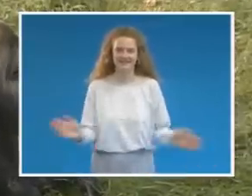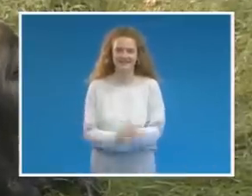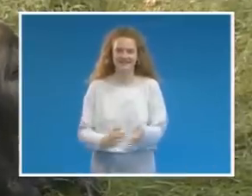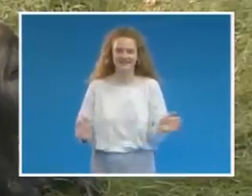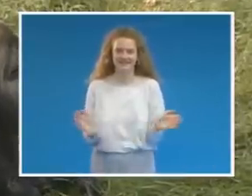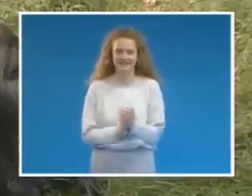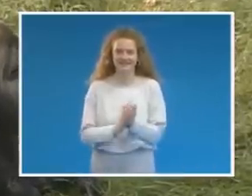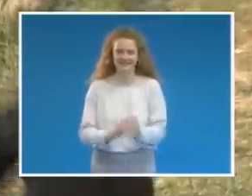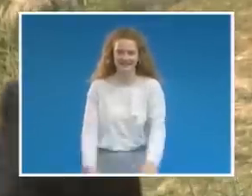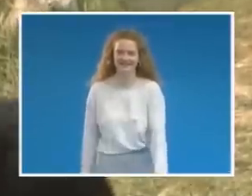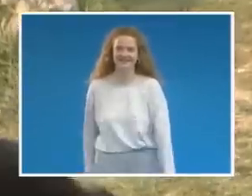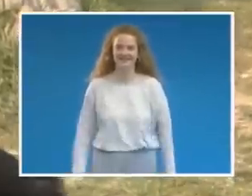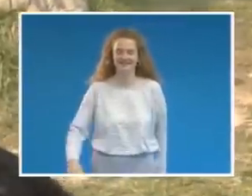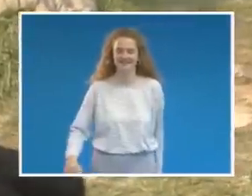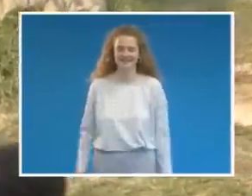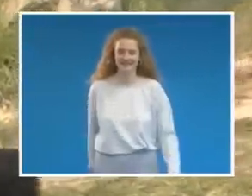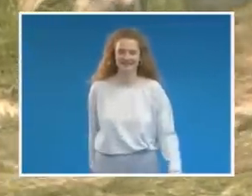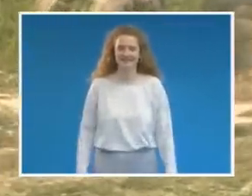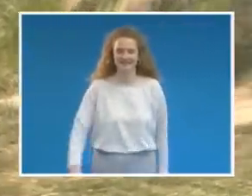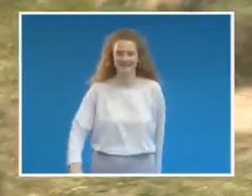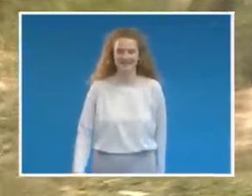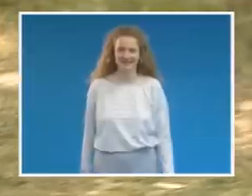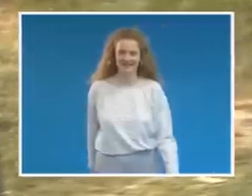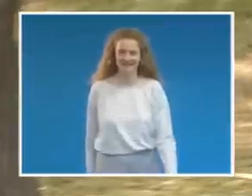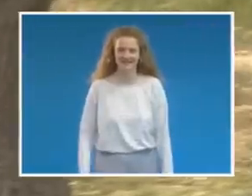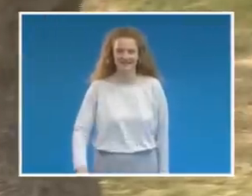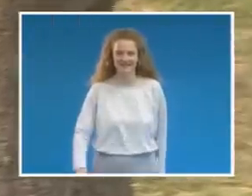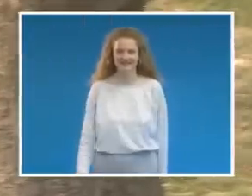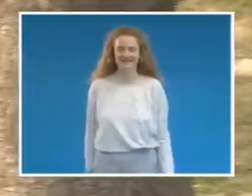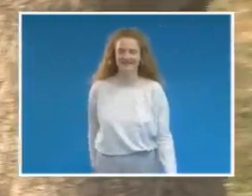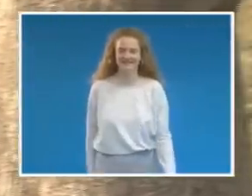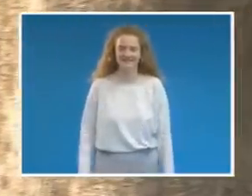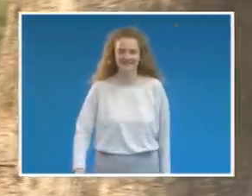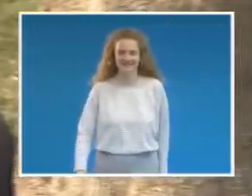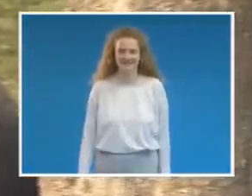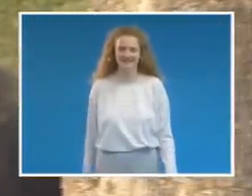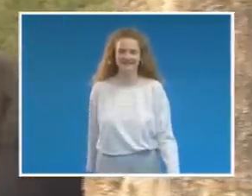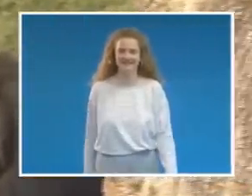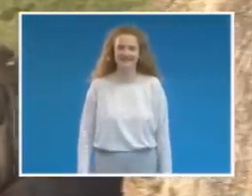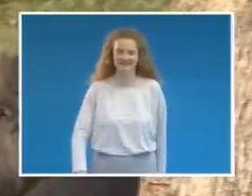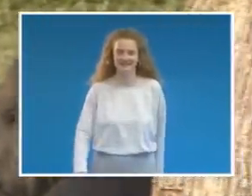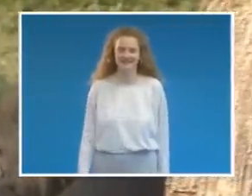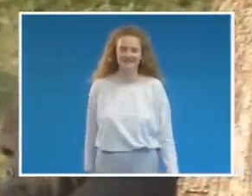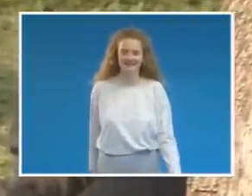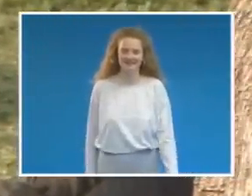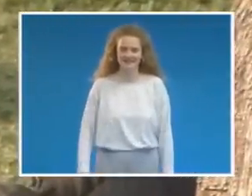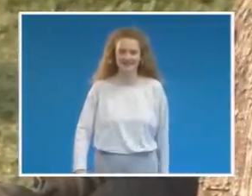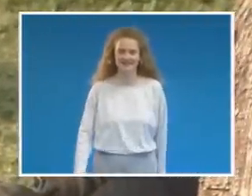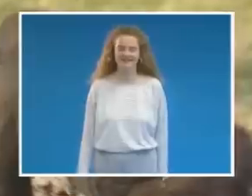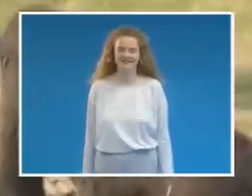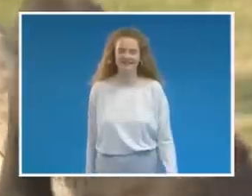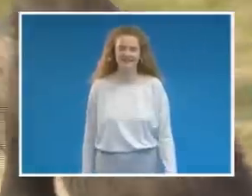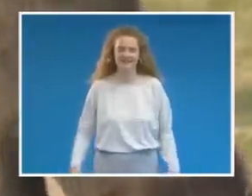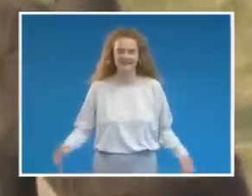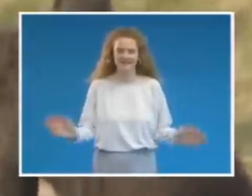your hands. If you're happy and you know it, and you really want to show it. If you're happy and you